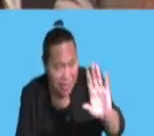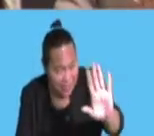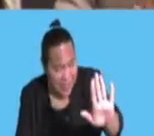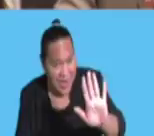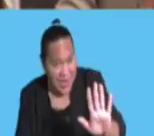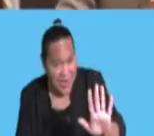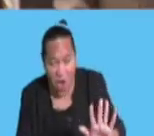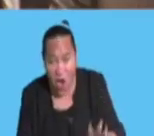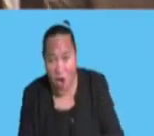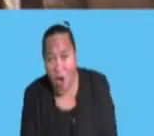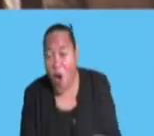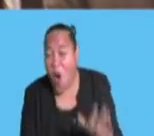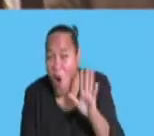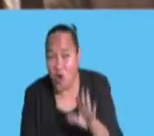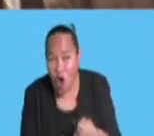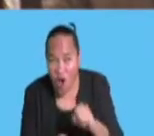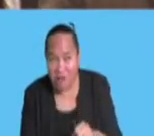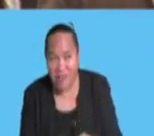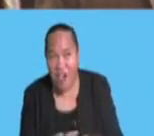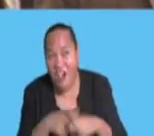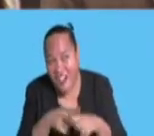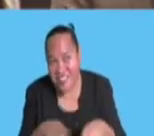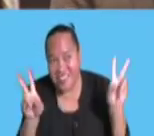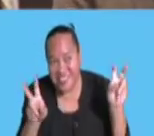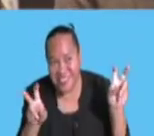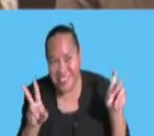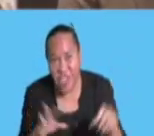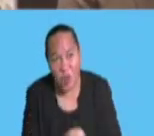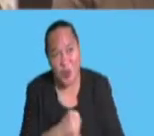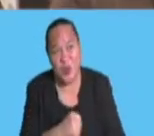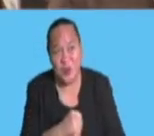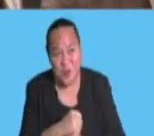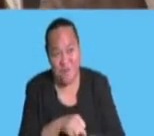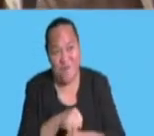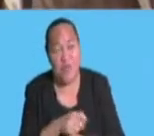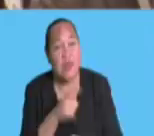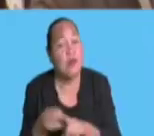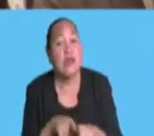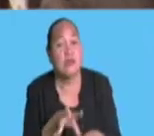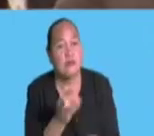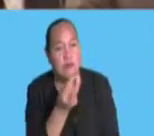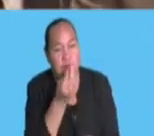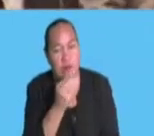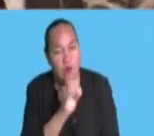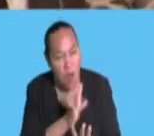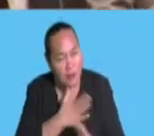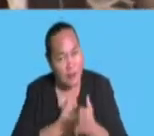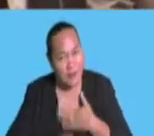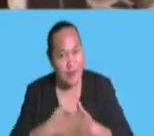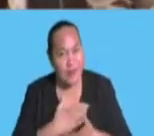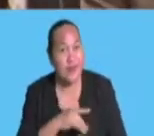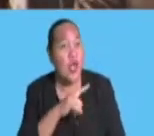Listen. Hold your horse. Hold your horse. Hold it tight, hold it tight, hold it tight. A total of $12